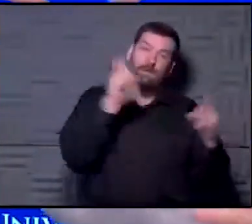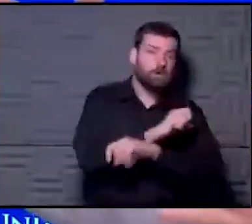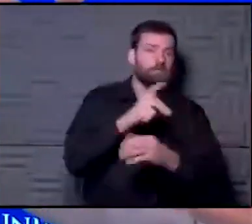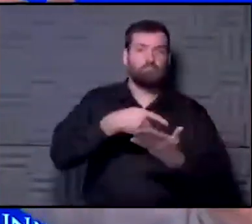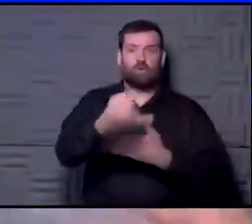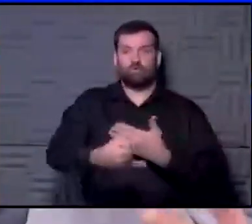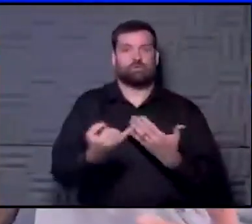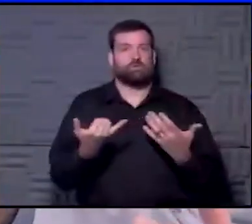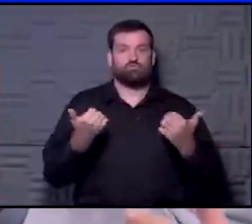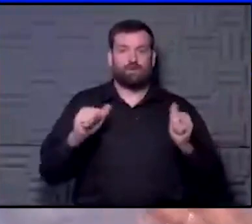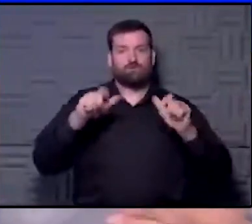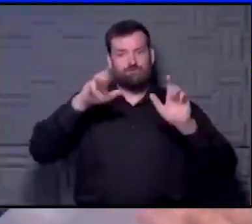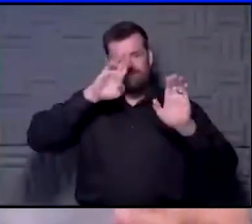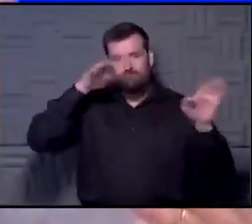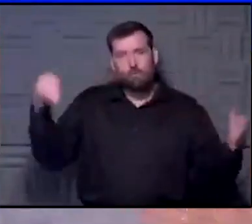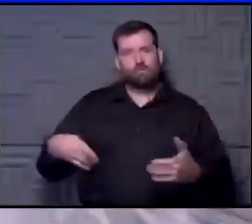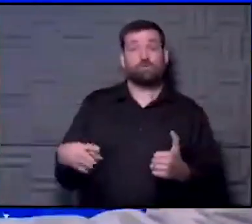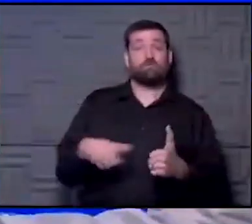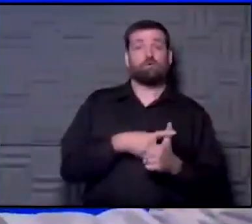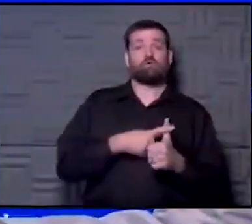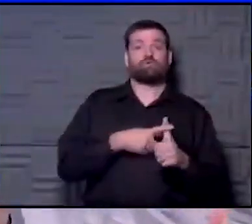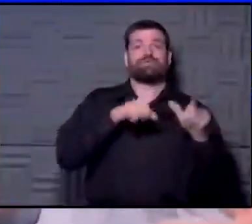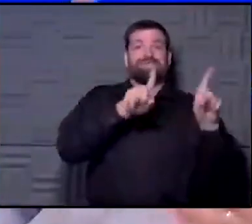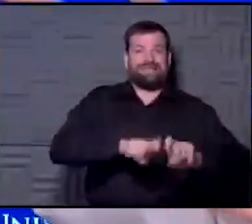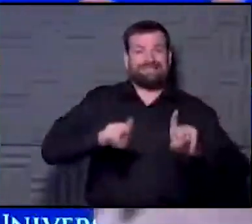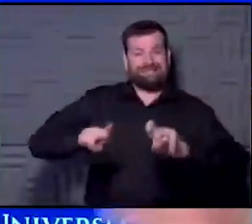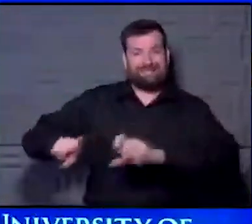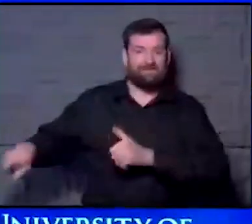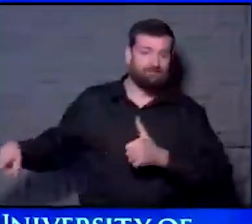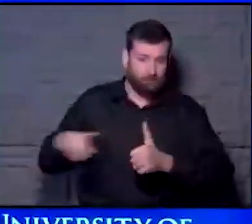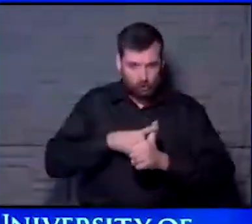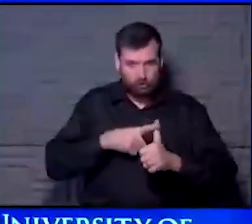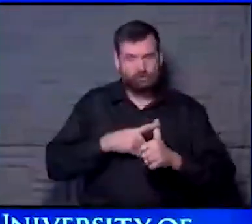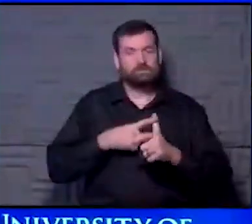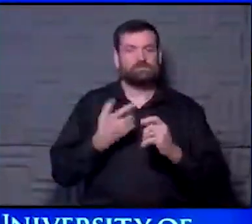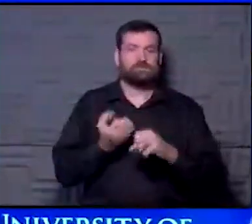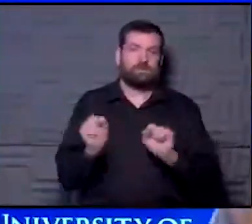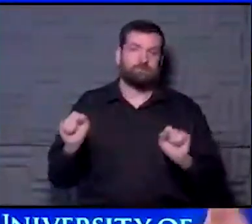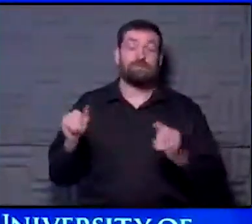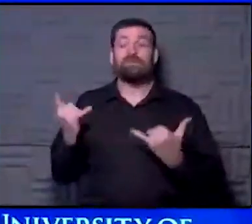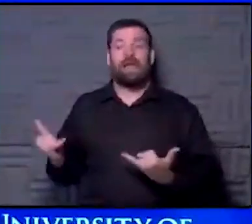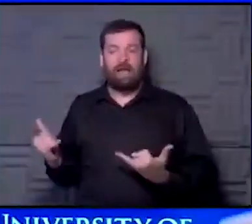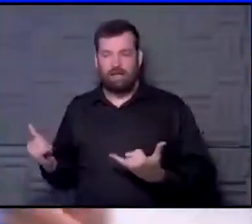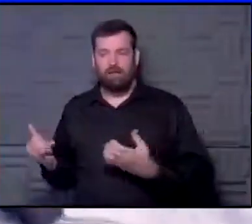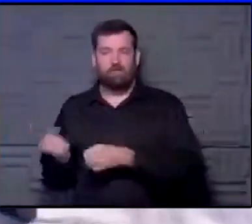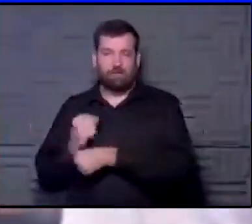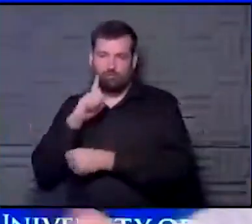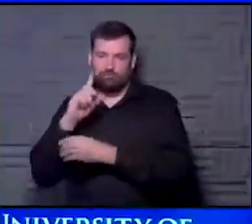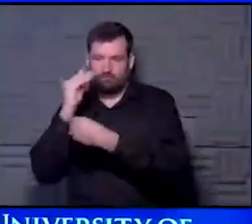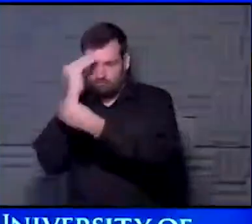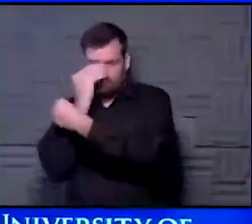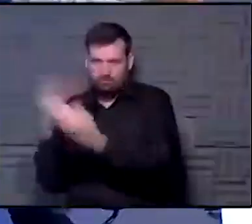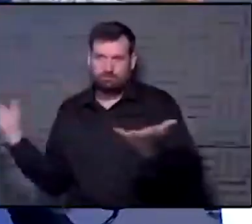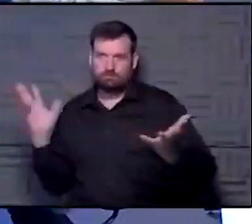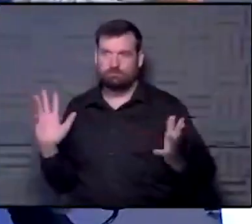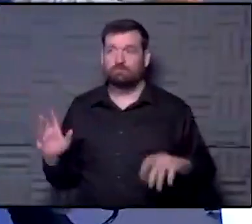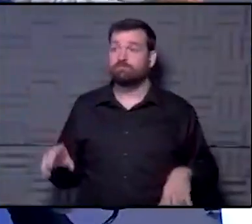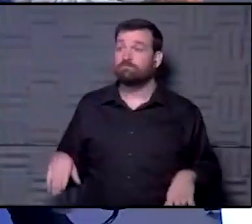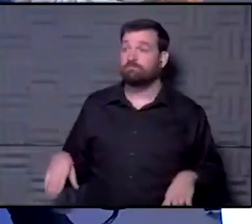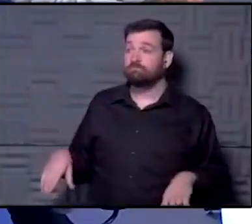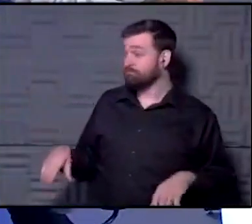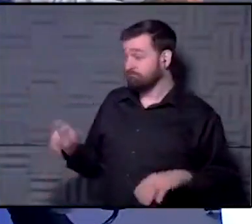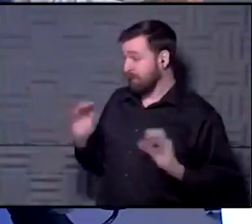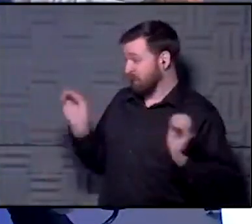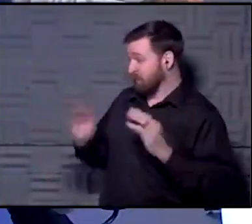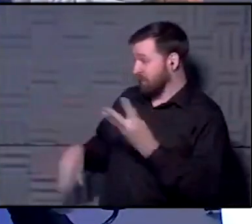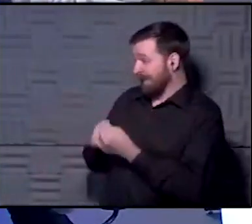focused on getting everybody tested to make folks safe. Now we're getting focused on how we make sure we get that information out. Yeah, I don't have anything to